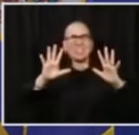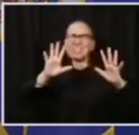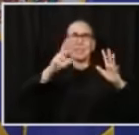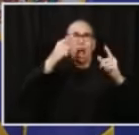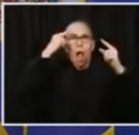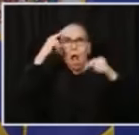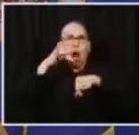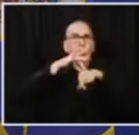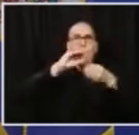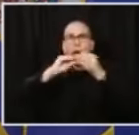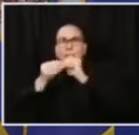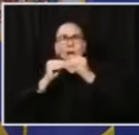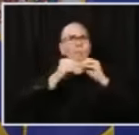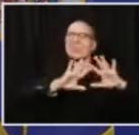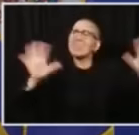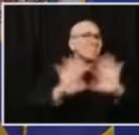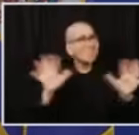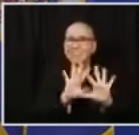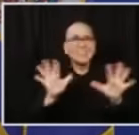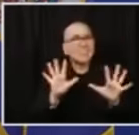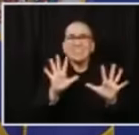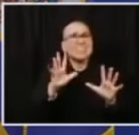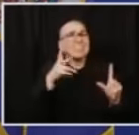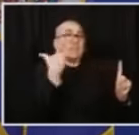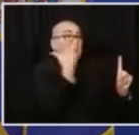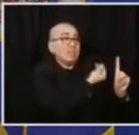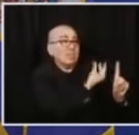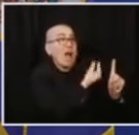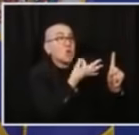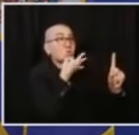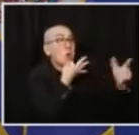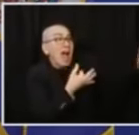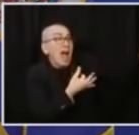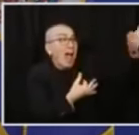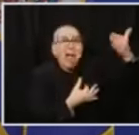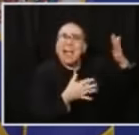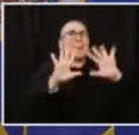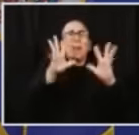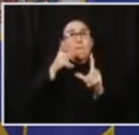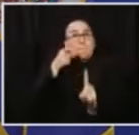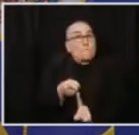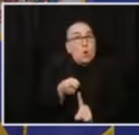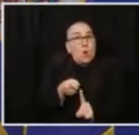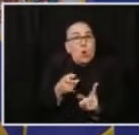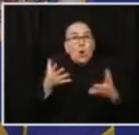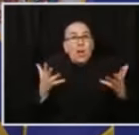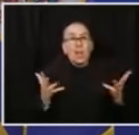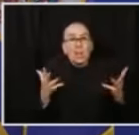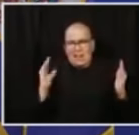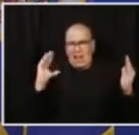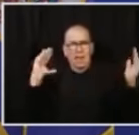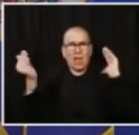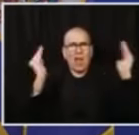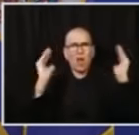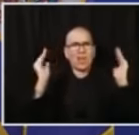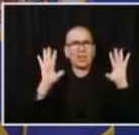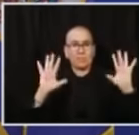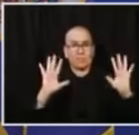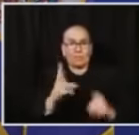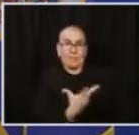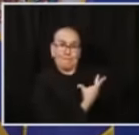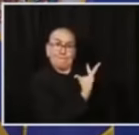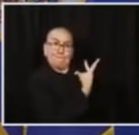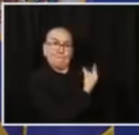got to slow this thing down, even with this vaccine. The analogy they said is the vaccine's a fire hose, and it's a pretty darn big